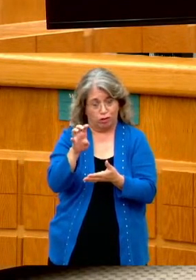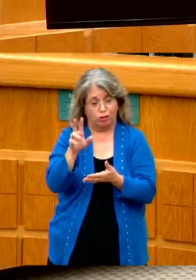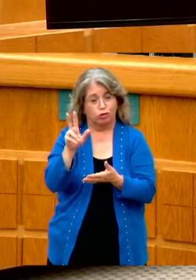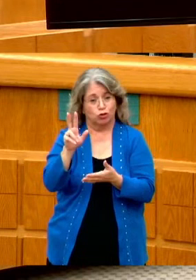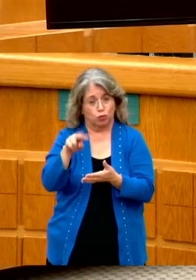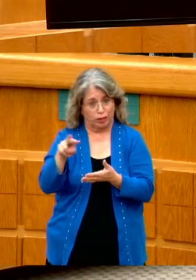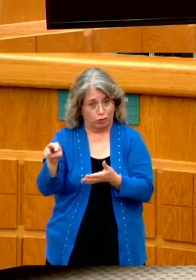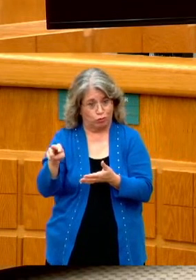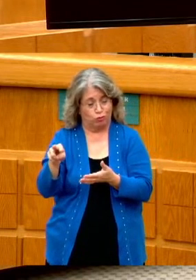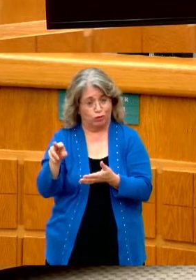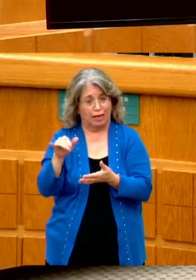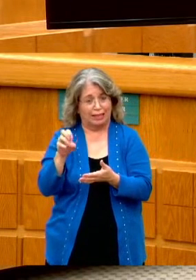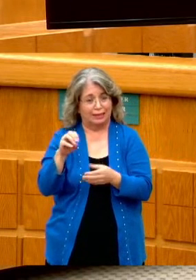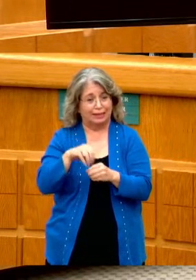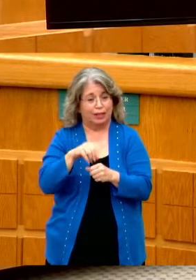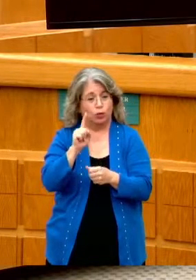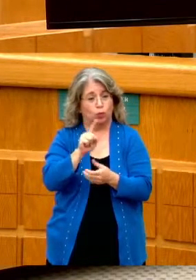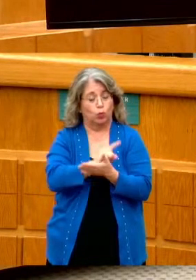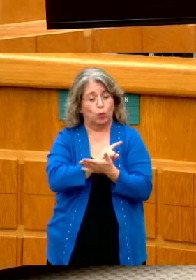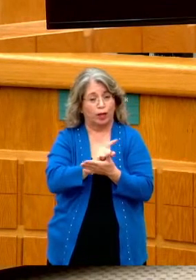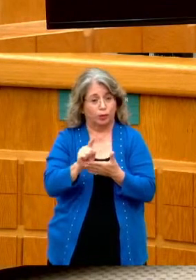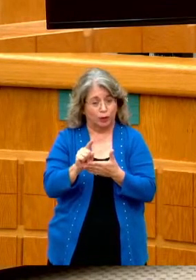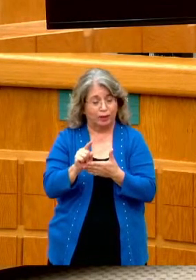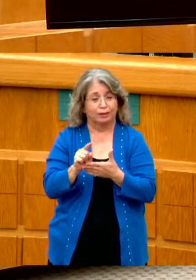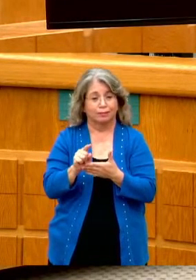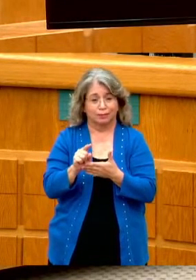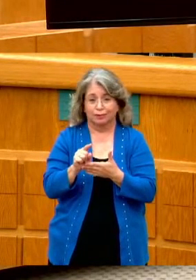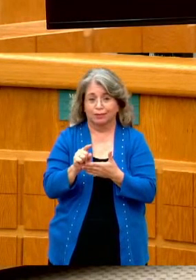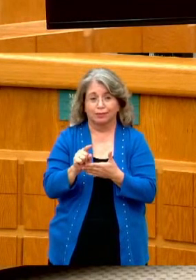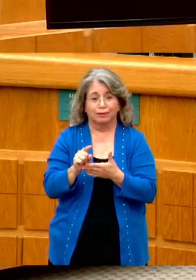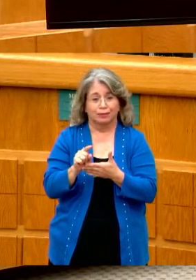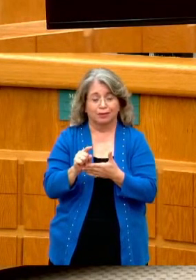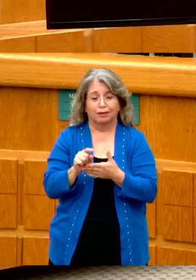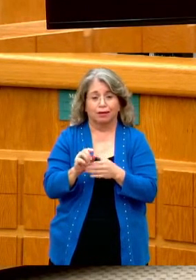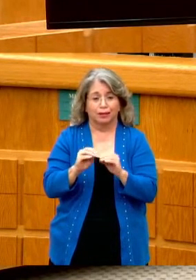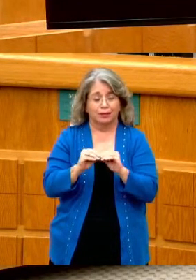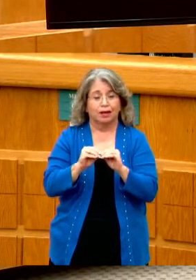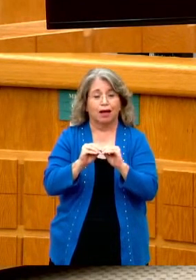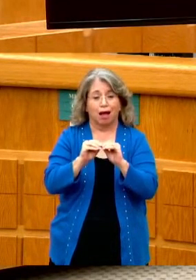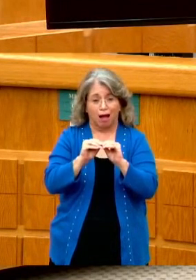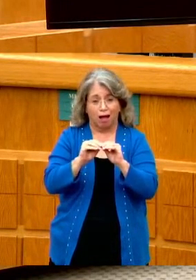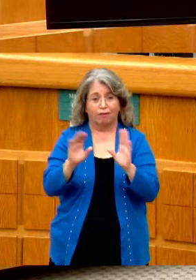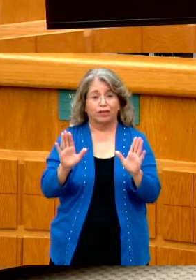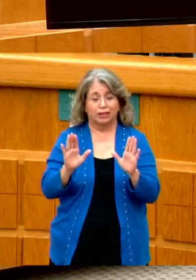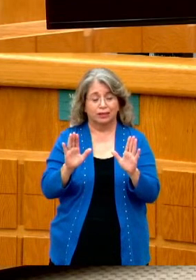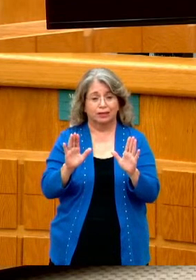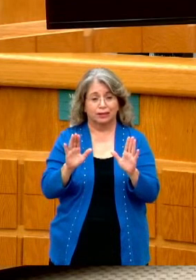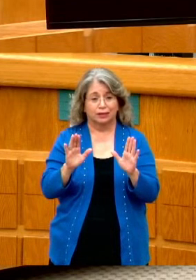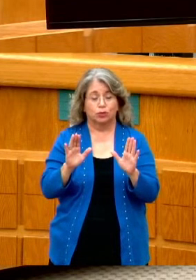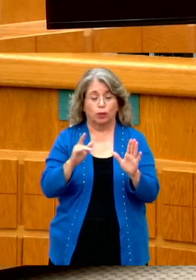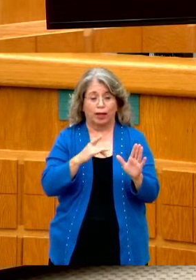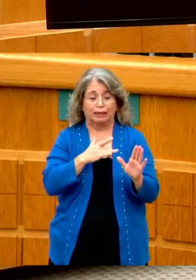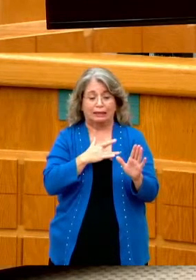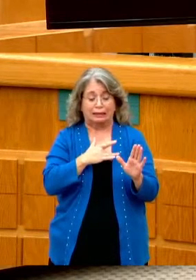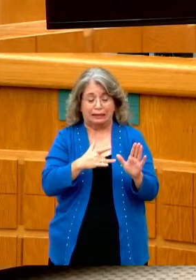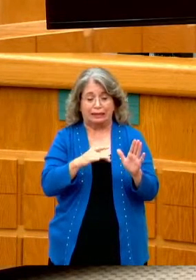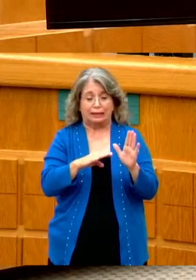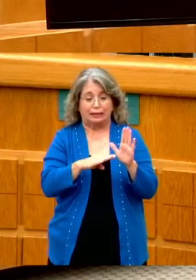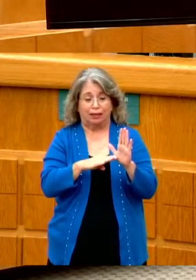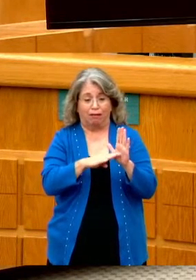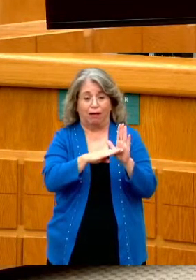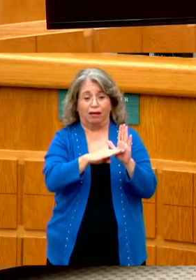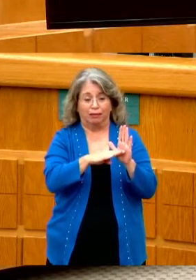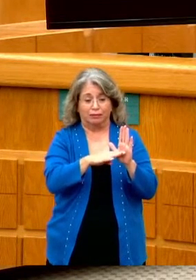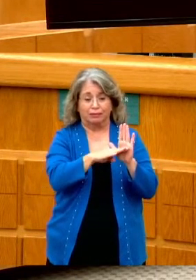1,422 cases in 1 week. Again, it's obvious the trend is going up. We continue to see our